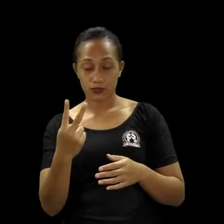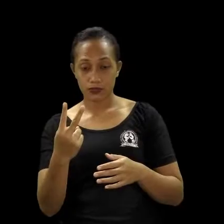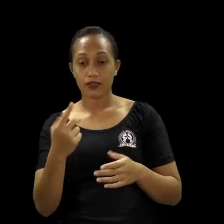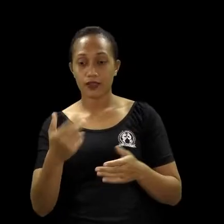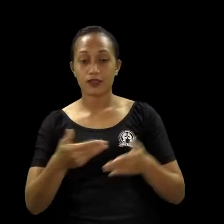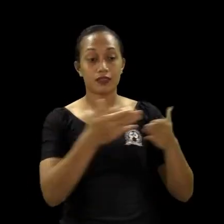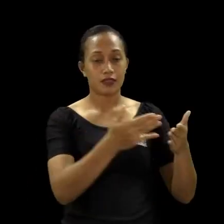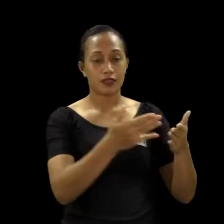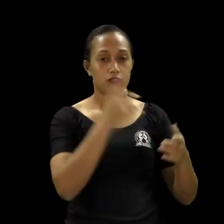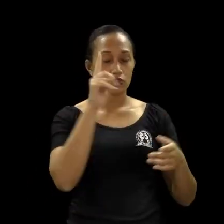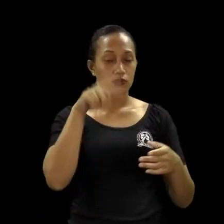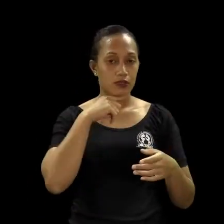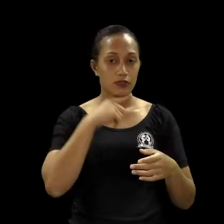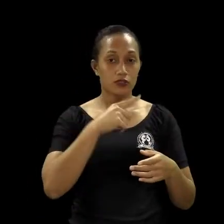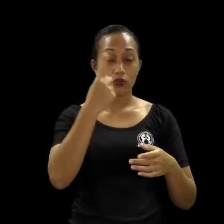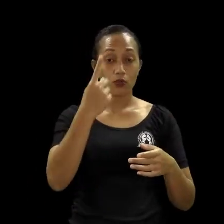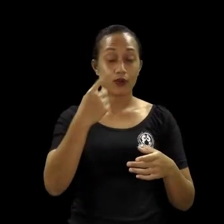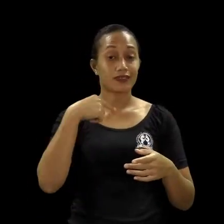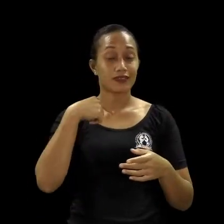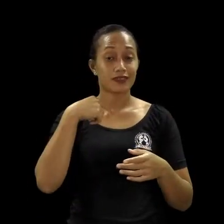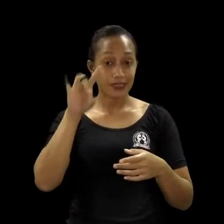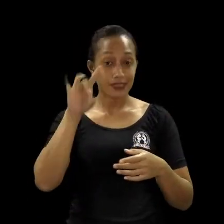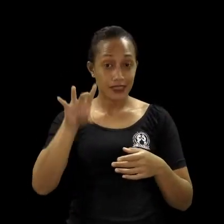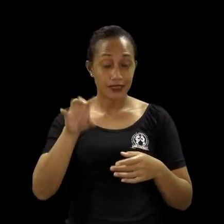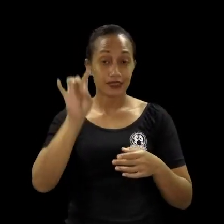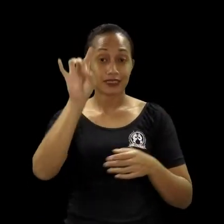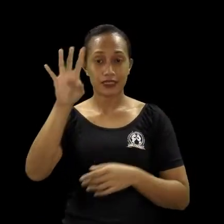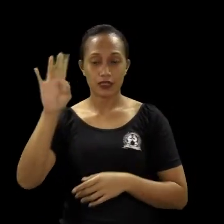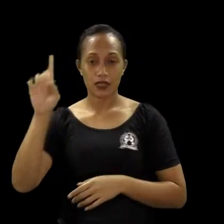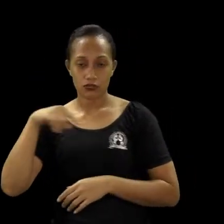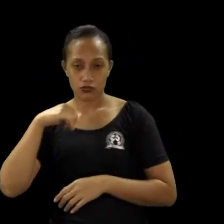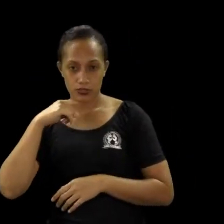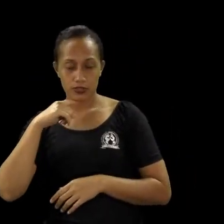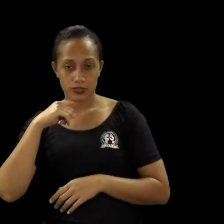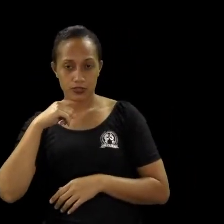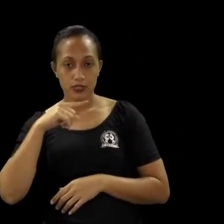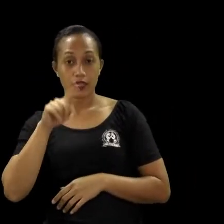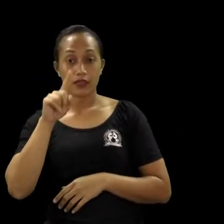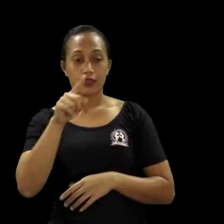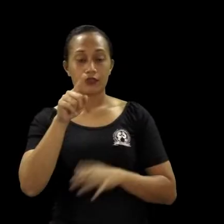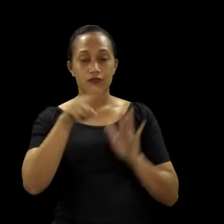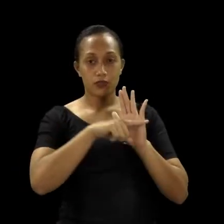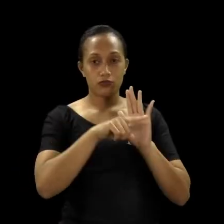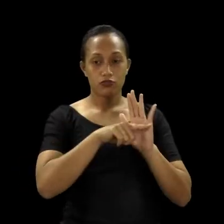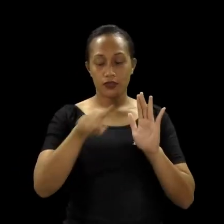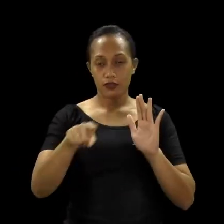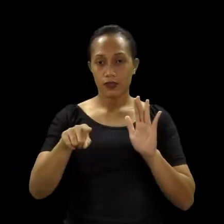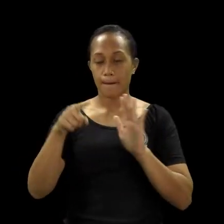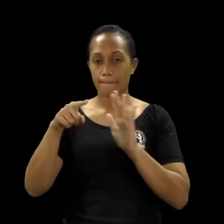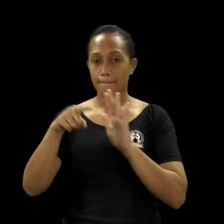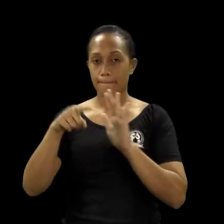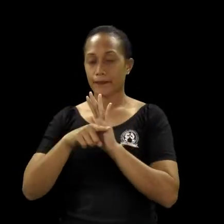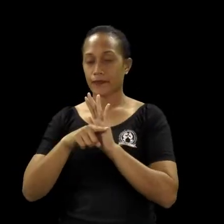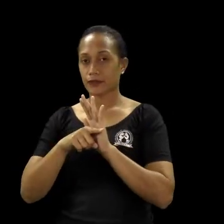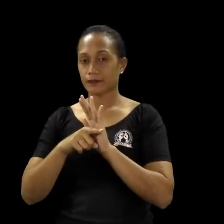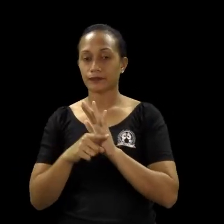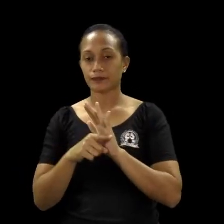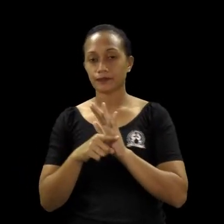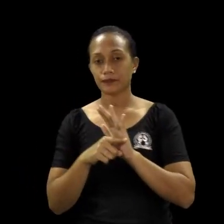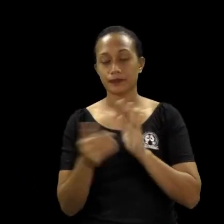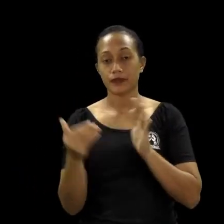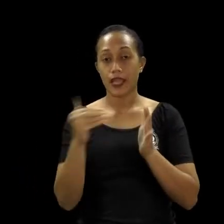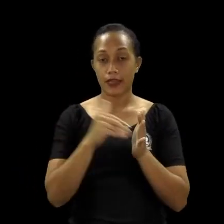to the hundredths. So 1/10 is 10 hundredths. So we could subtract that. 10 hundredths minus 9 hundredths is